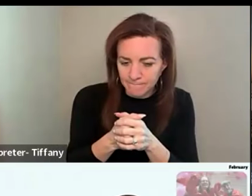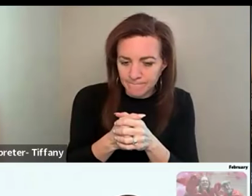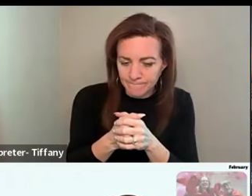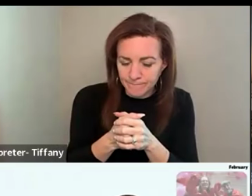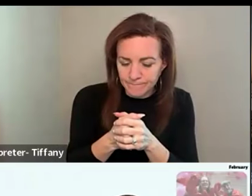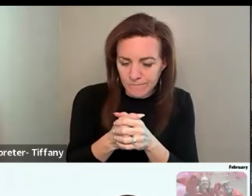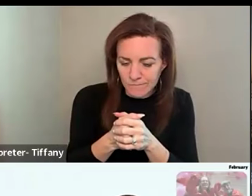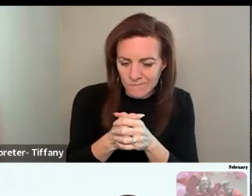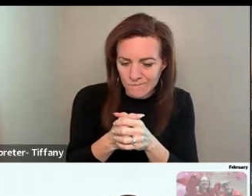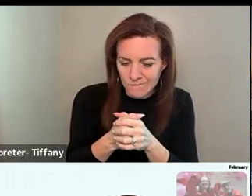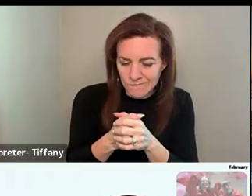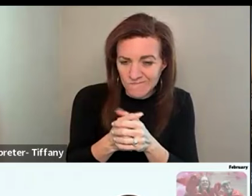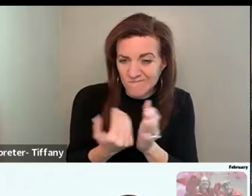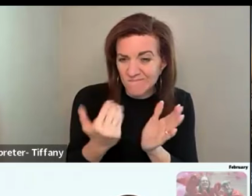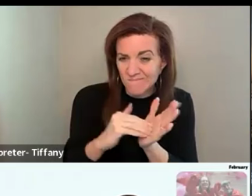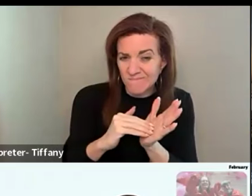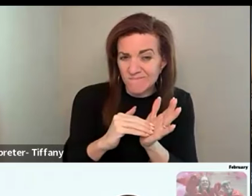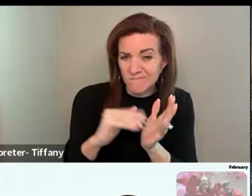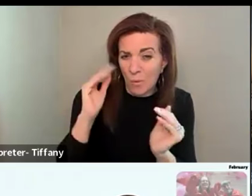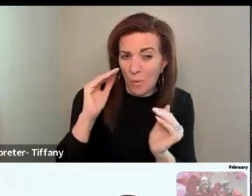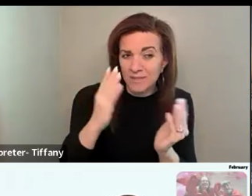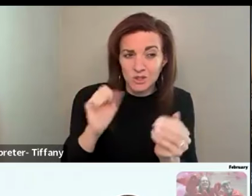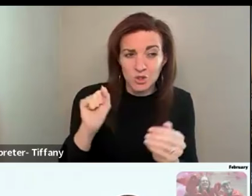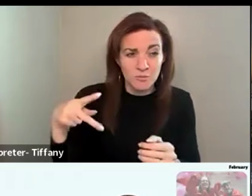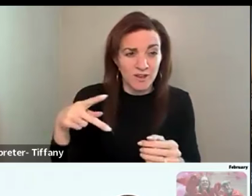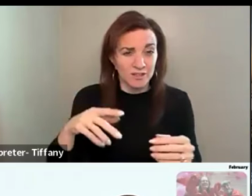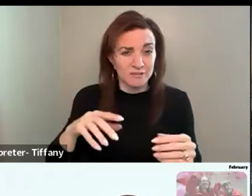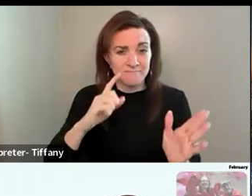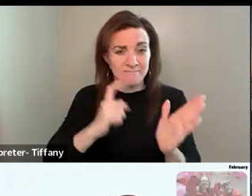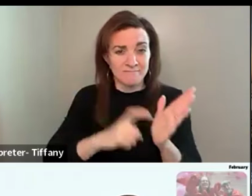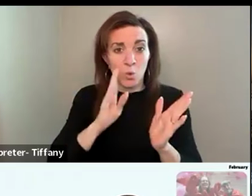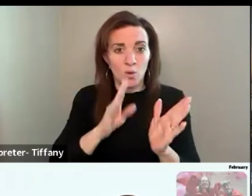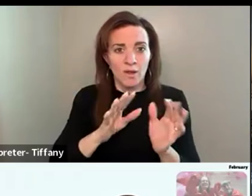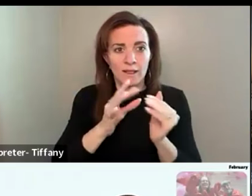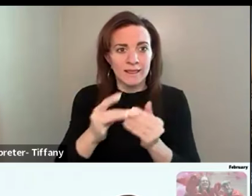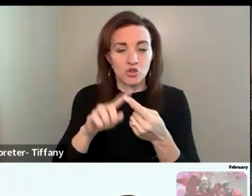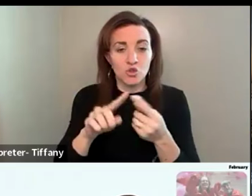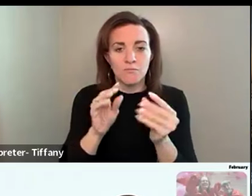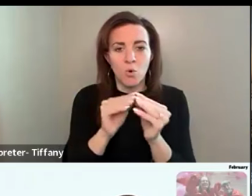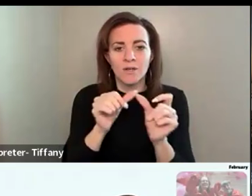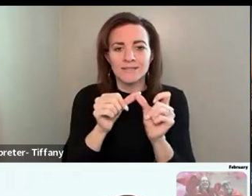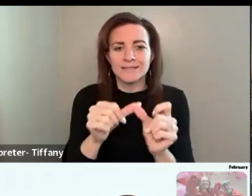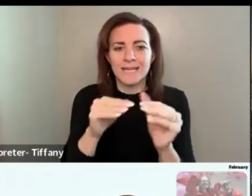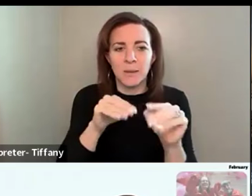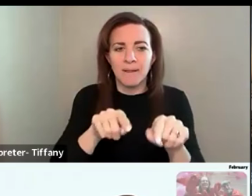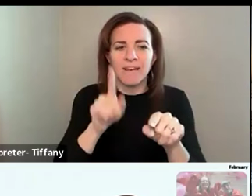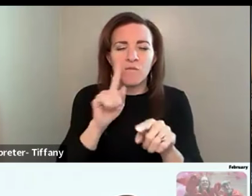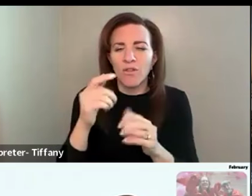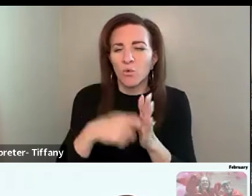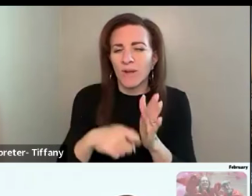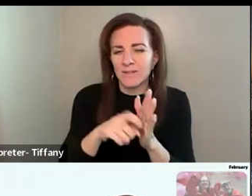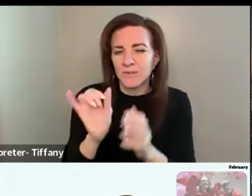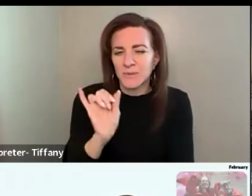Again, I'm hoping that it's something that our service providers find is going to lead to more sustainability for their rates as well.